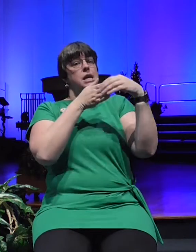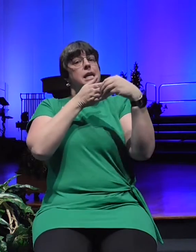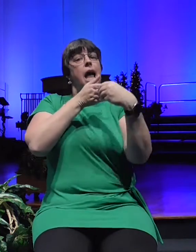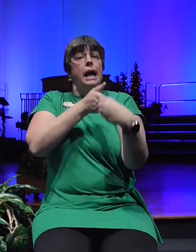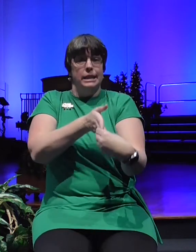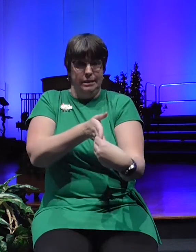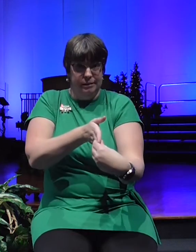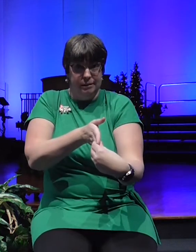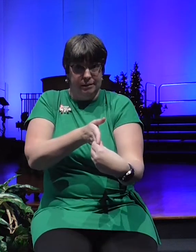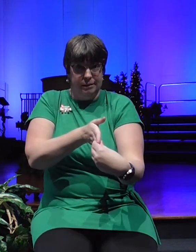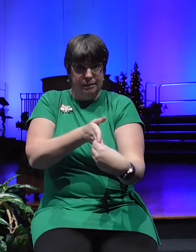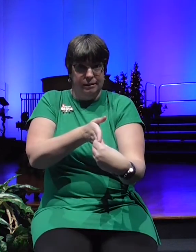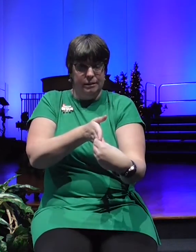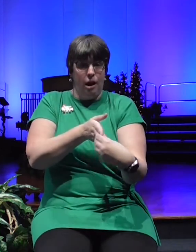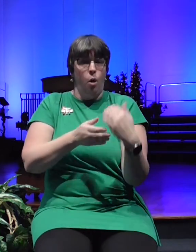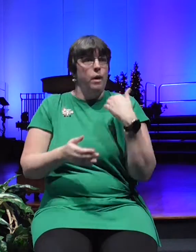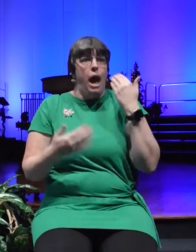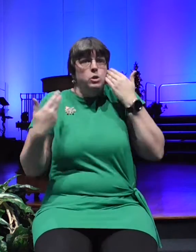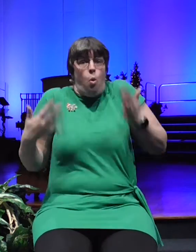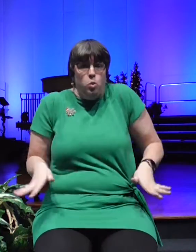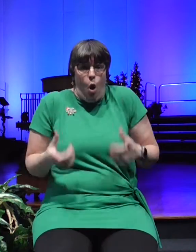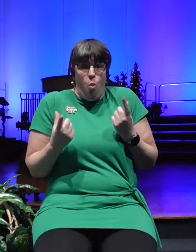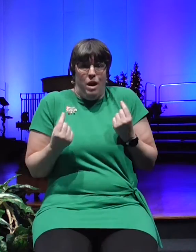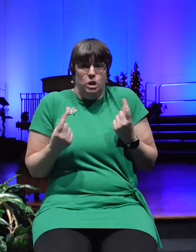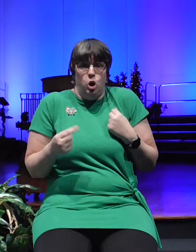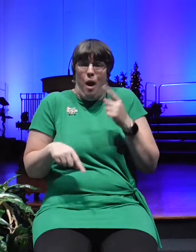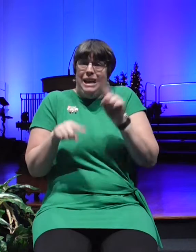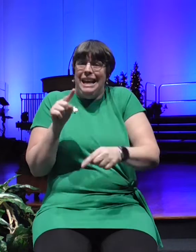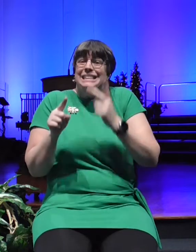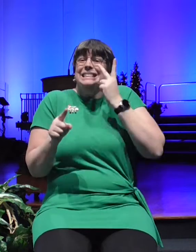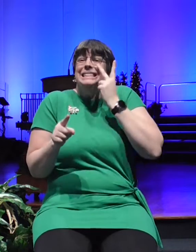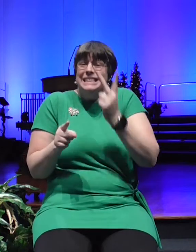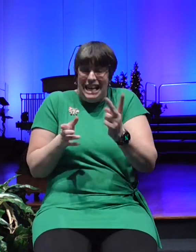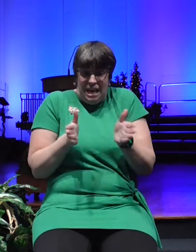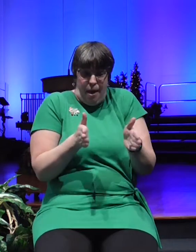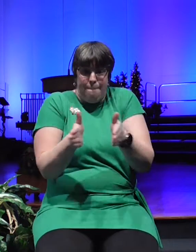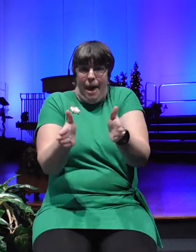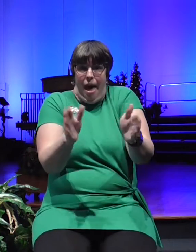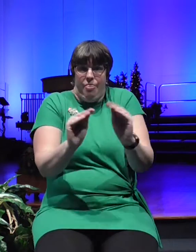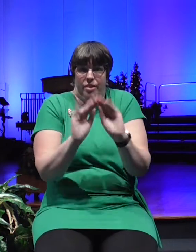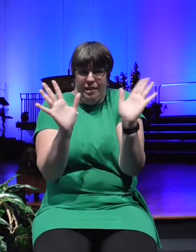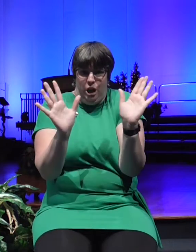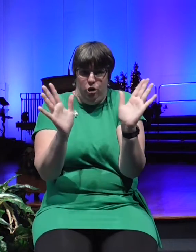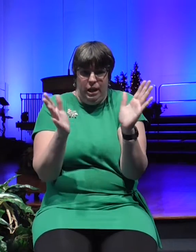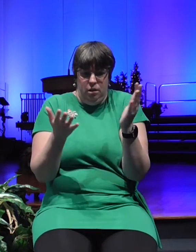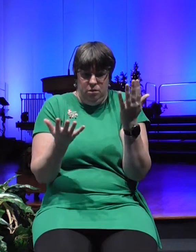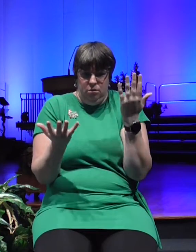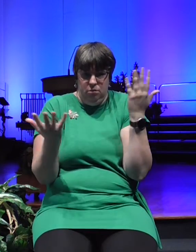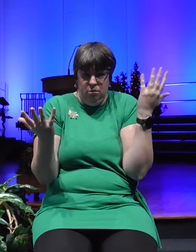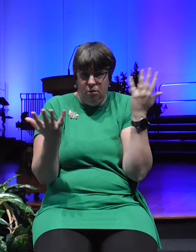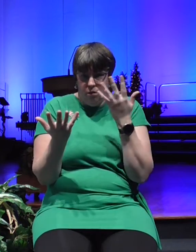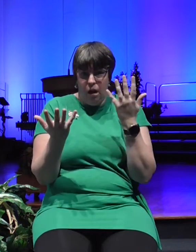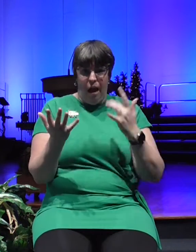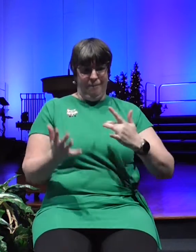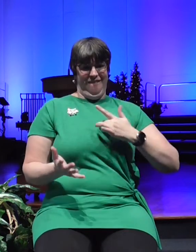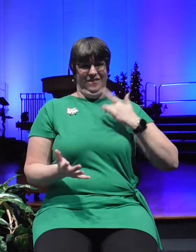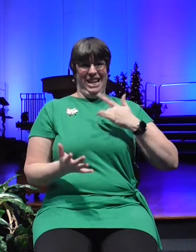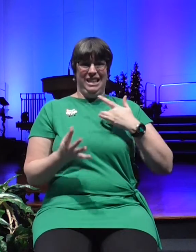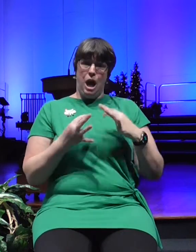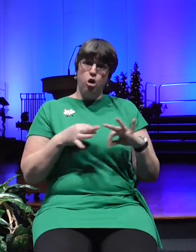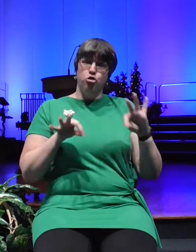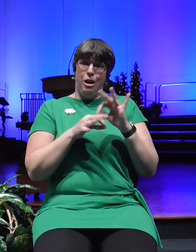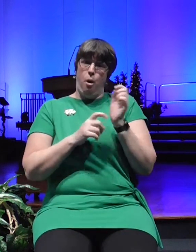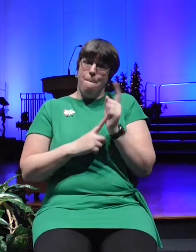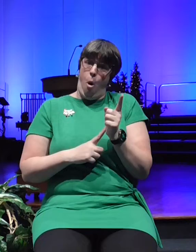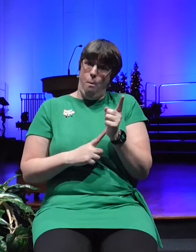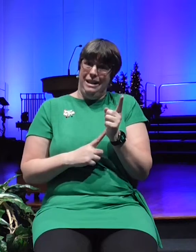myself, when I didn't know what to do, when I couldn't see the path clearly, when I was feeling a critical